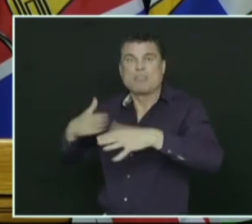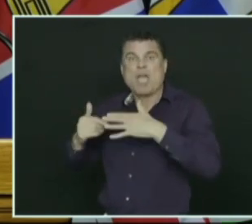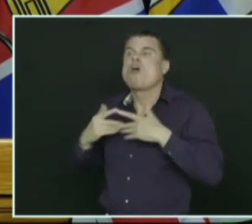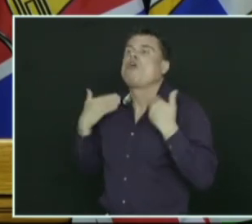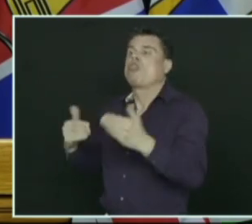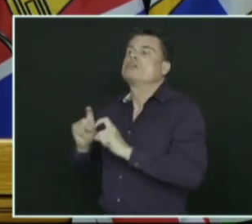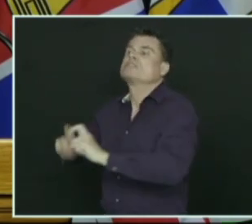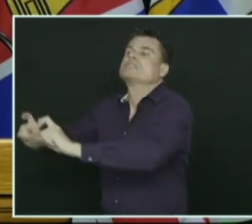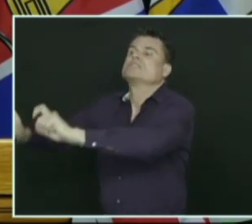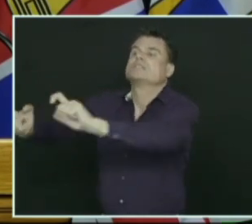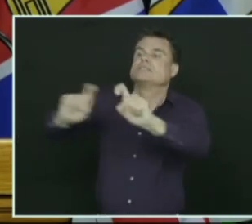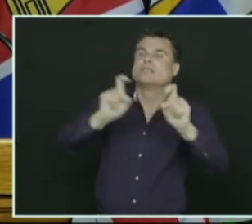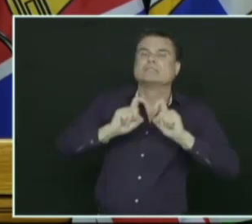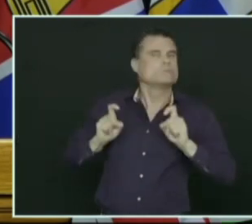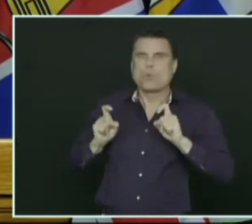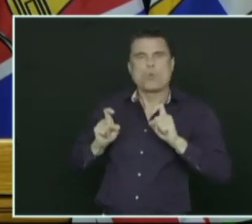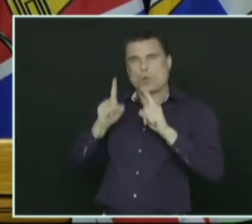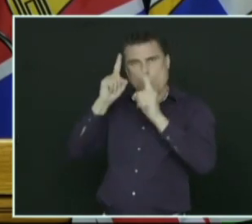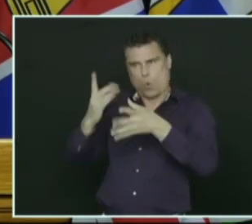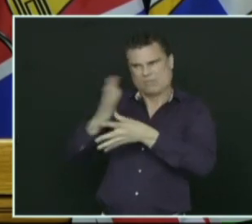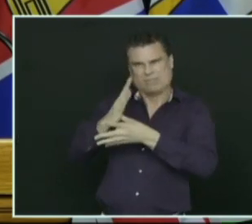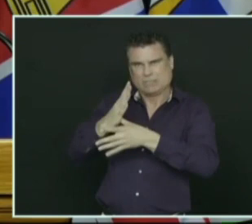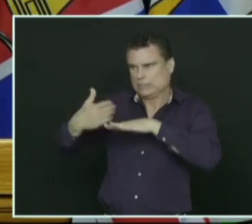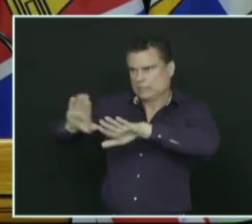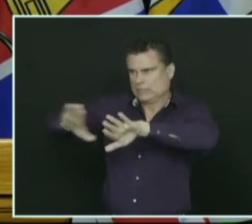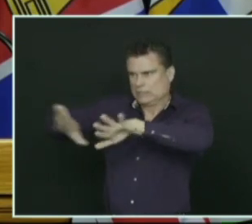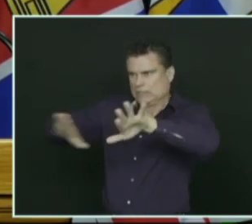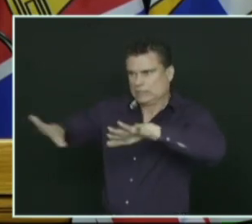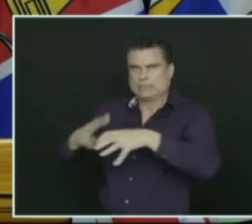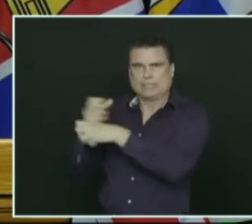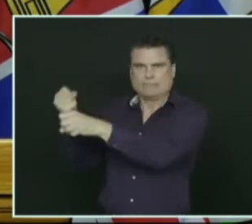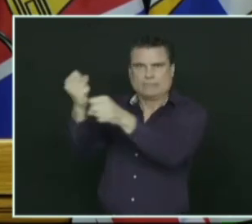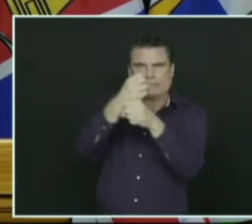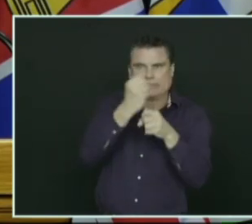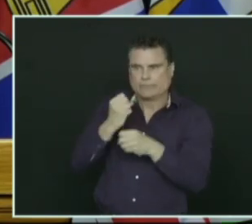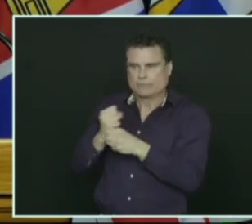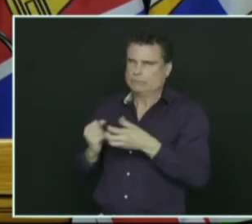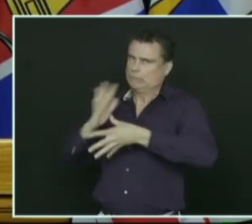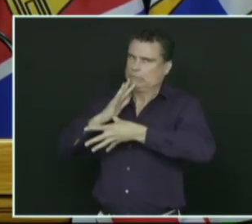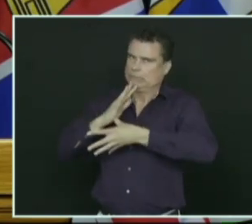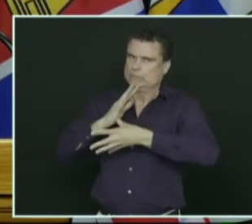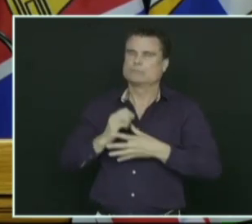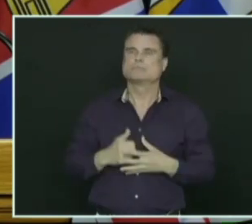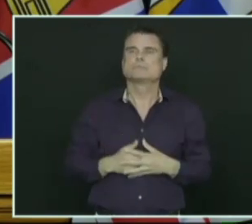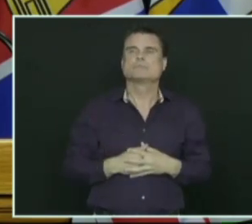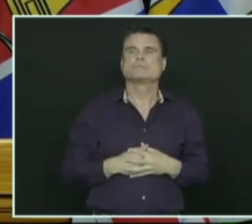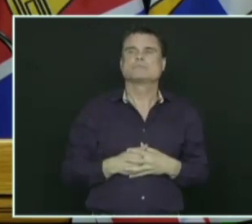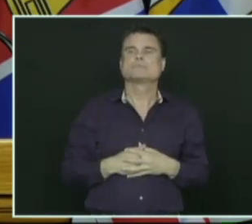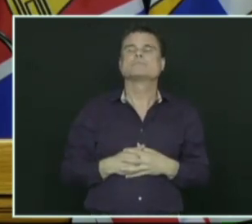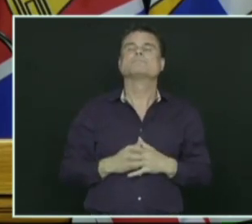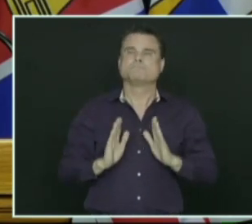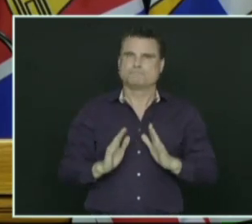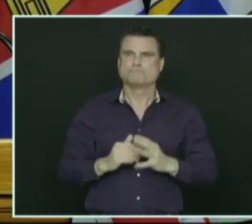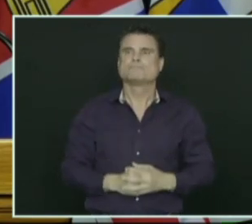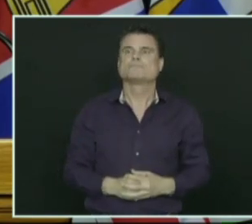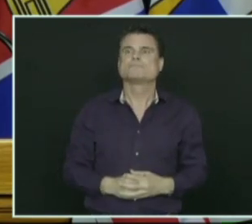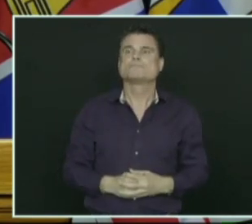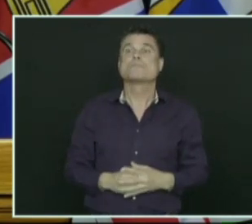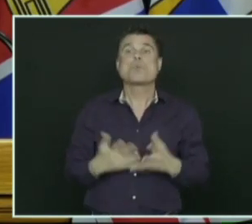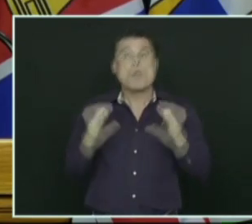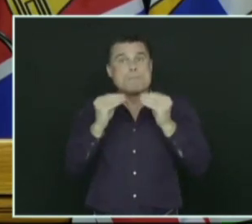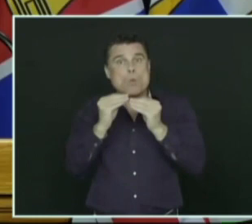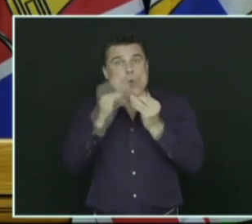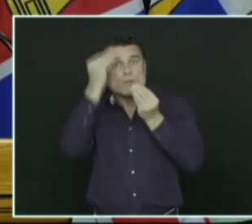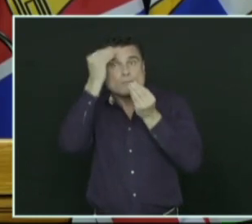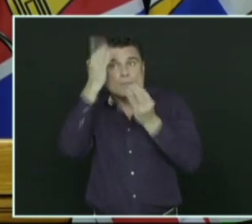So we need to be cognizant of what's happening across the country and in our jurisdictions that are around us, because that affects us